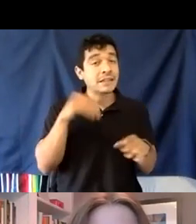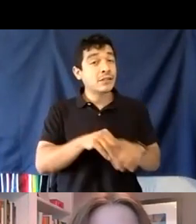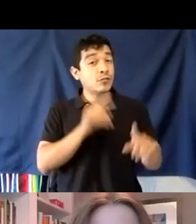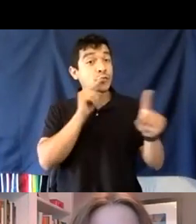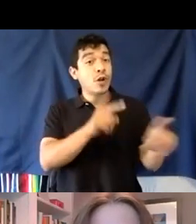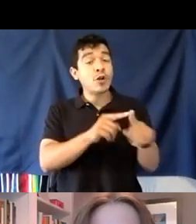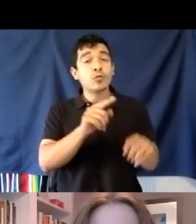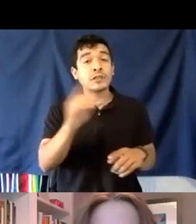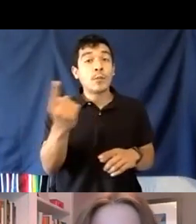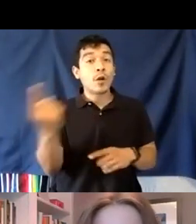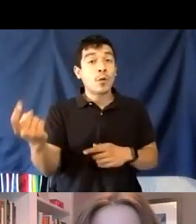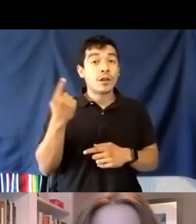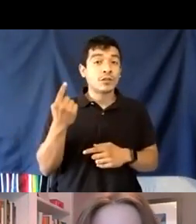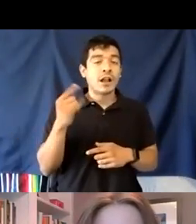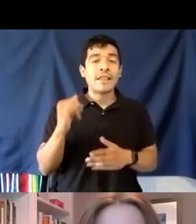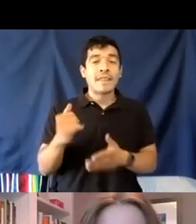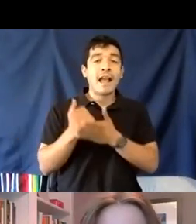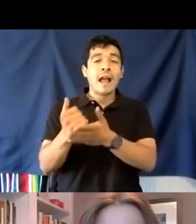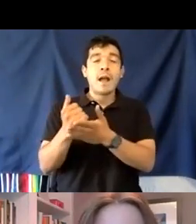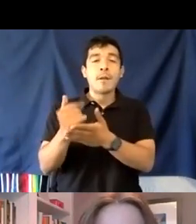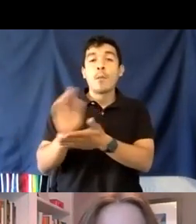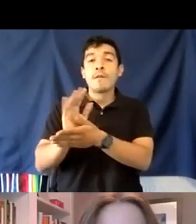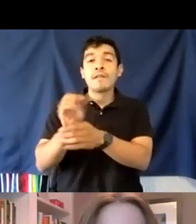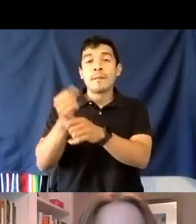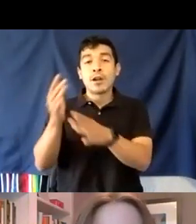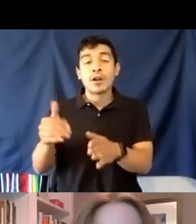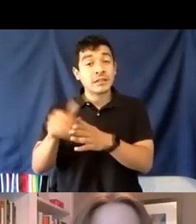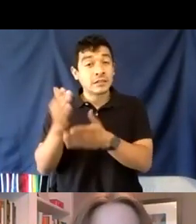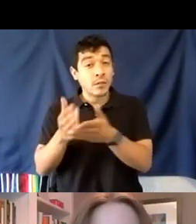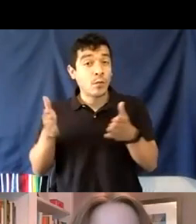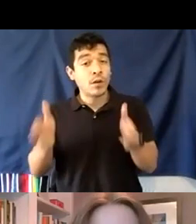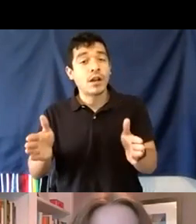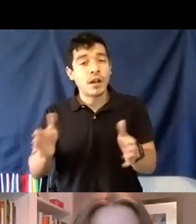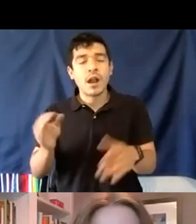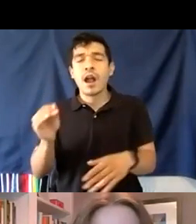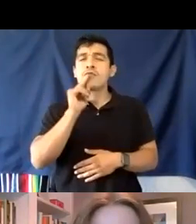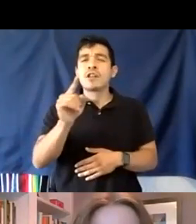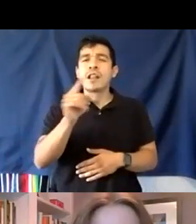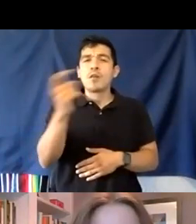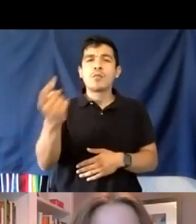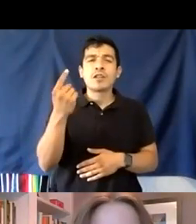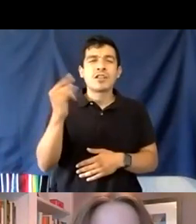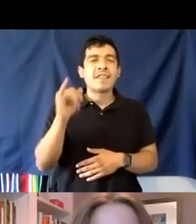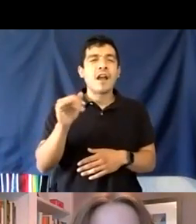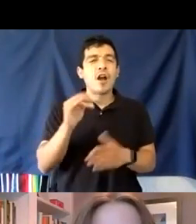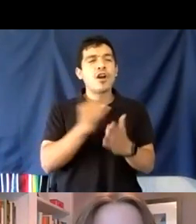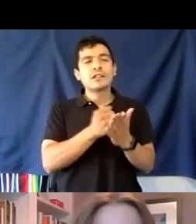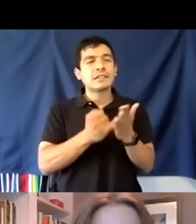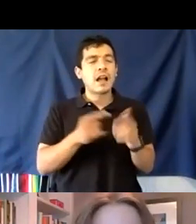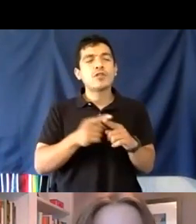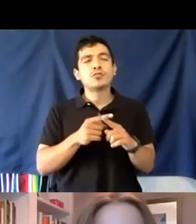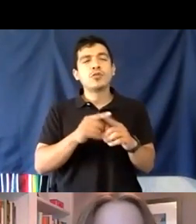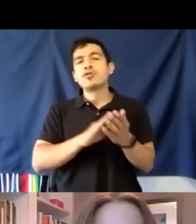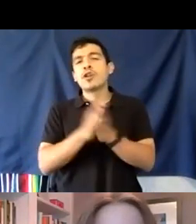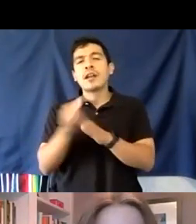a question that could help documentary makers in some way, and really questions that are designed to turn into research